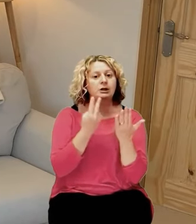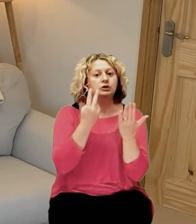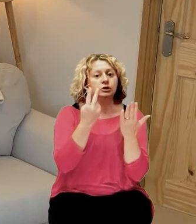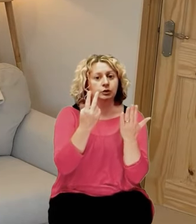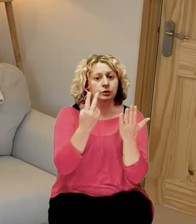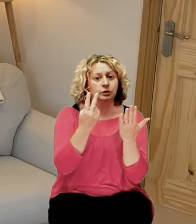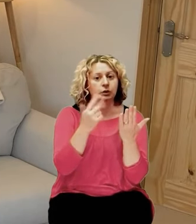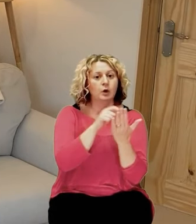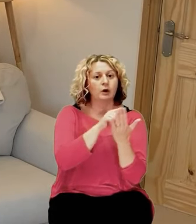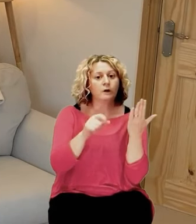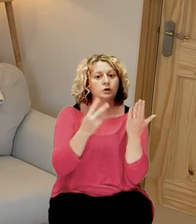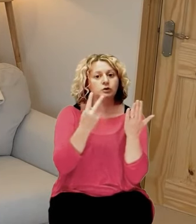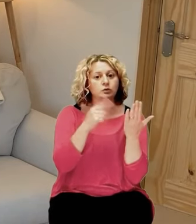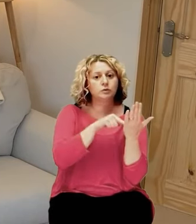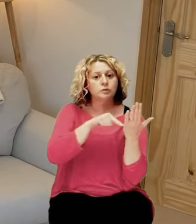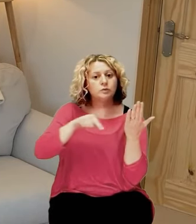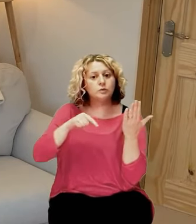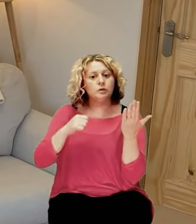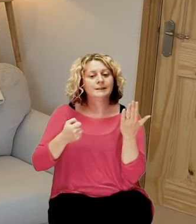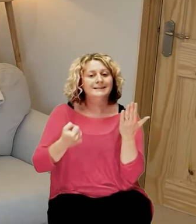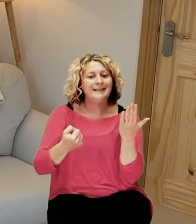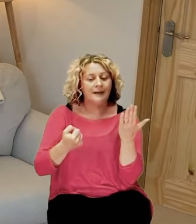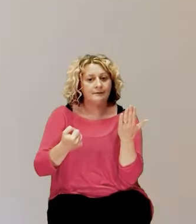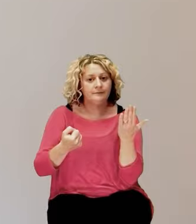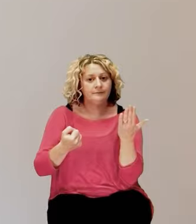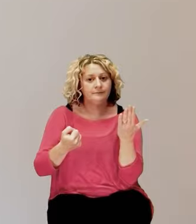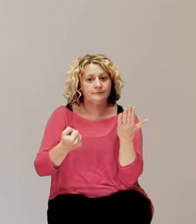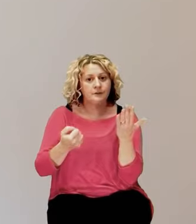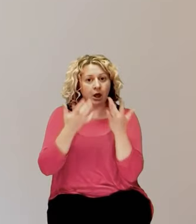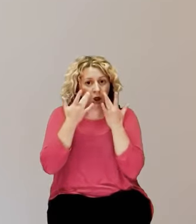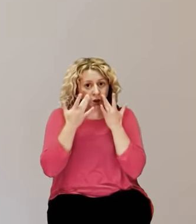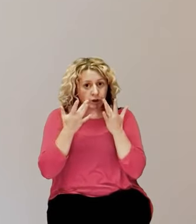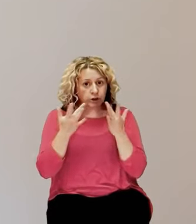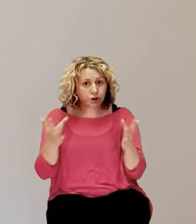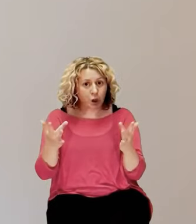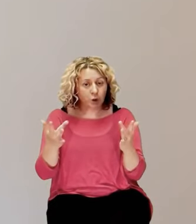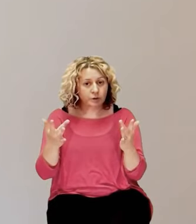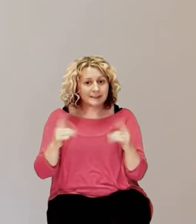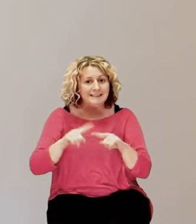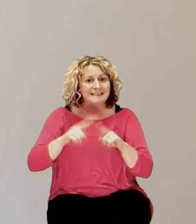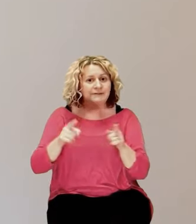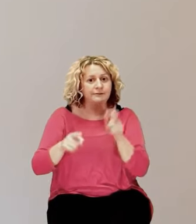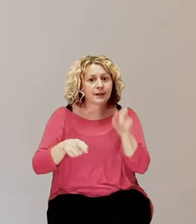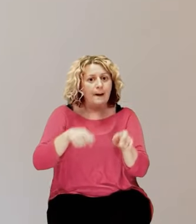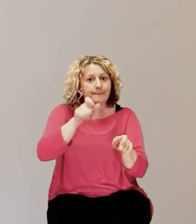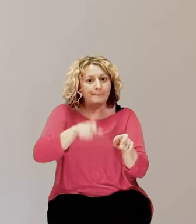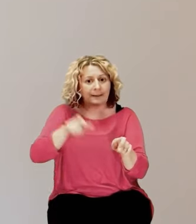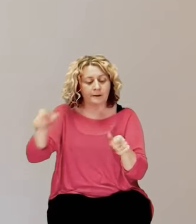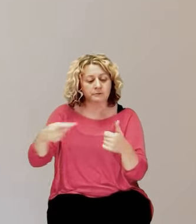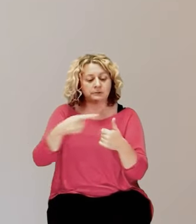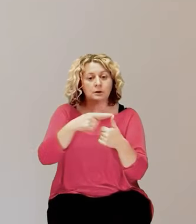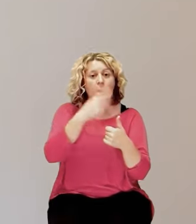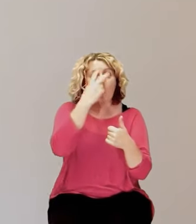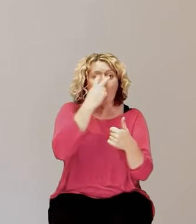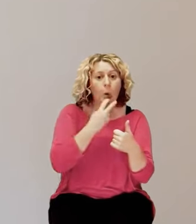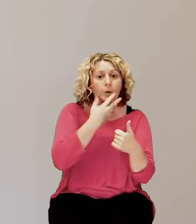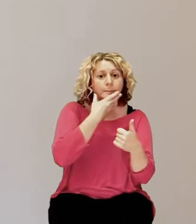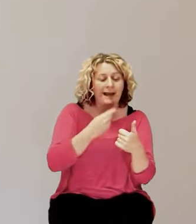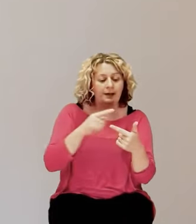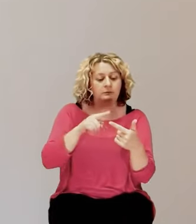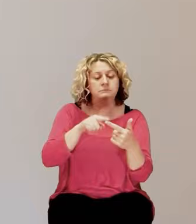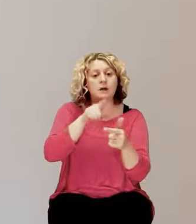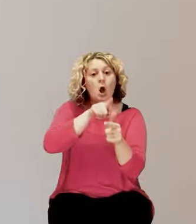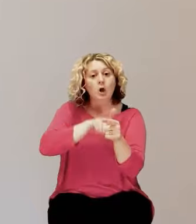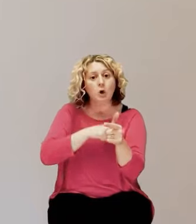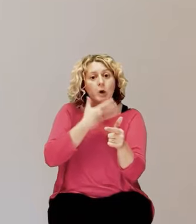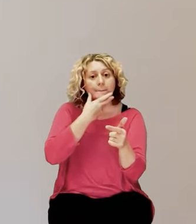highlights five very specific groups of people. Older men, younger men, older women, younger women, and people in